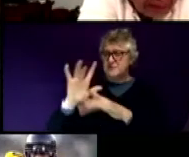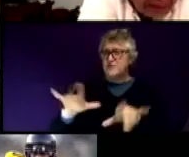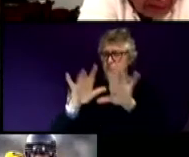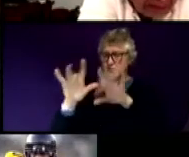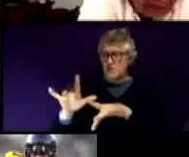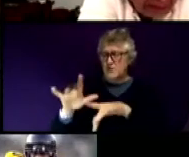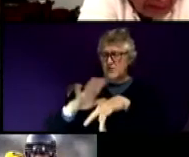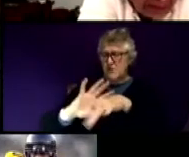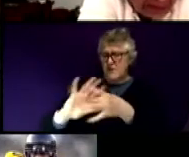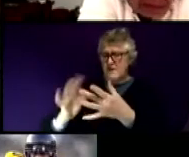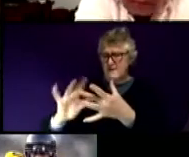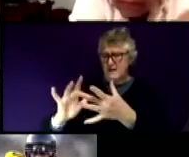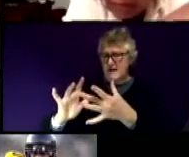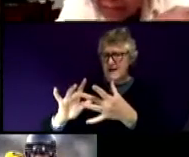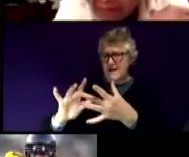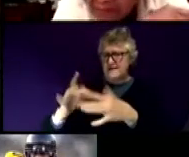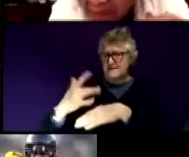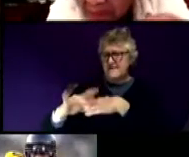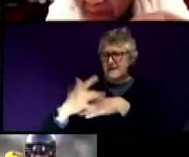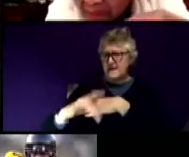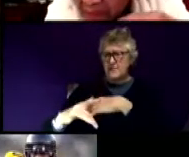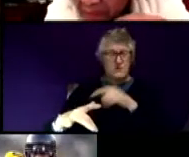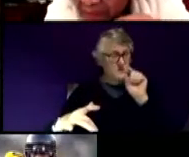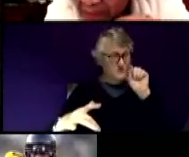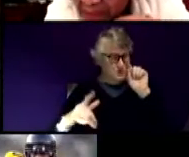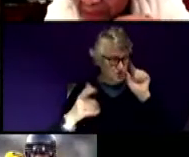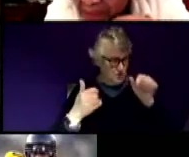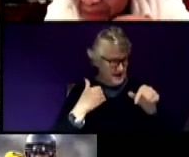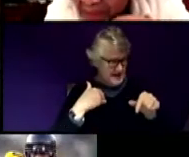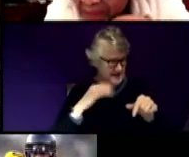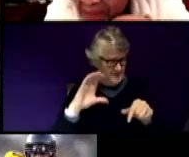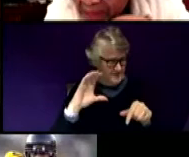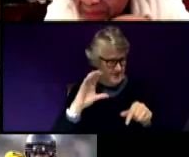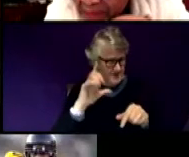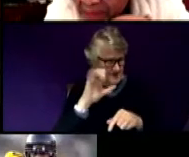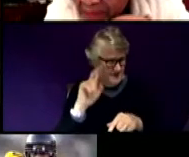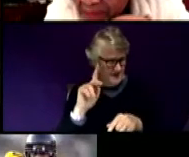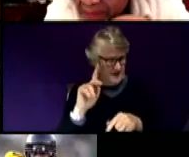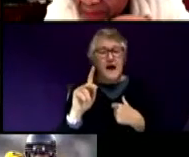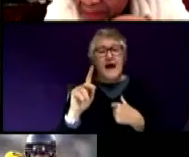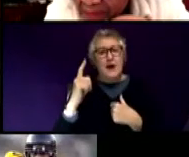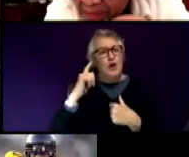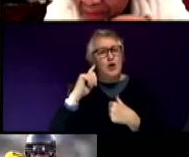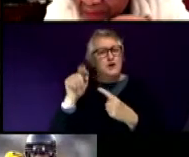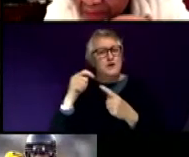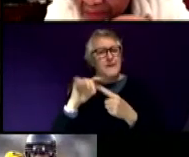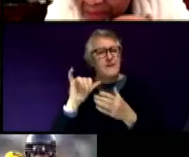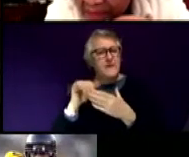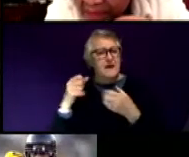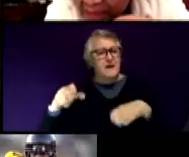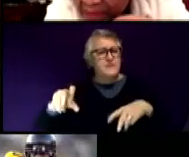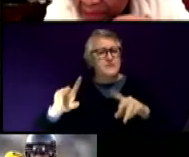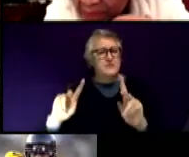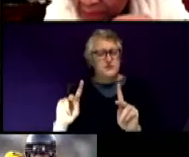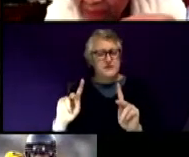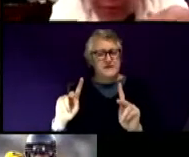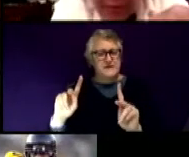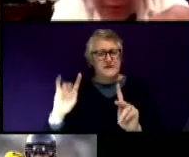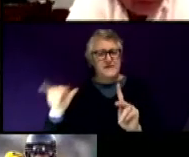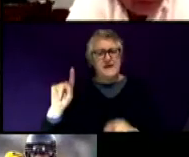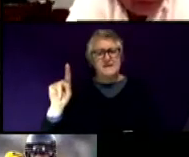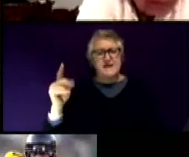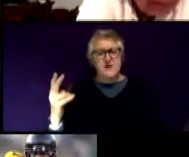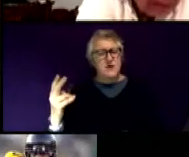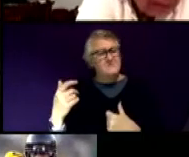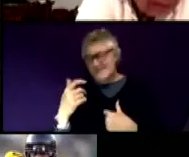have access to put the link in our chat. I did hear about that opportunity in that town hall. I was not able